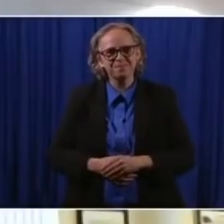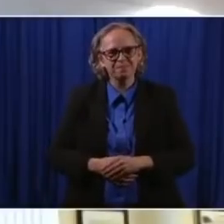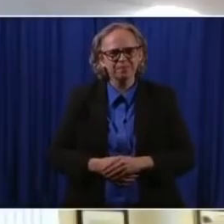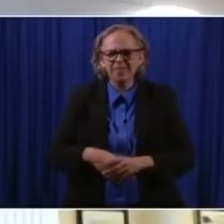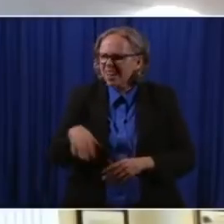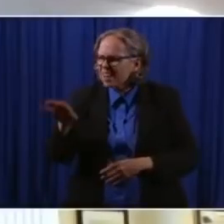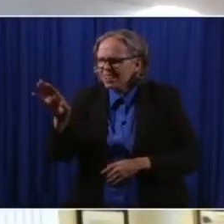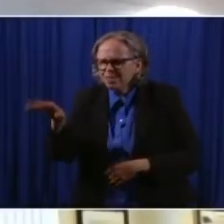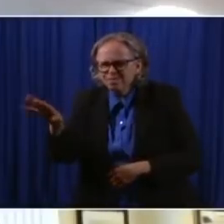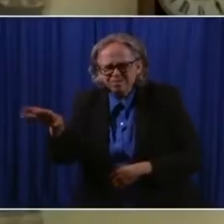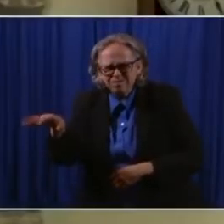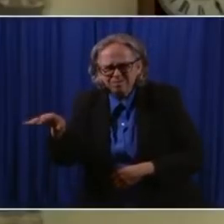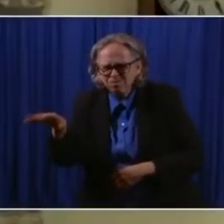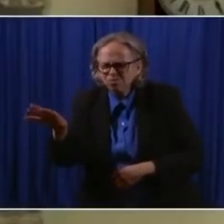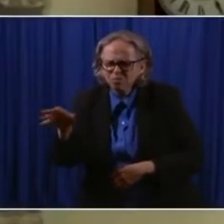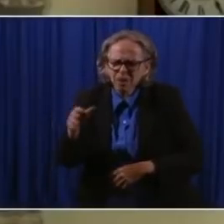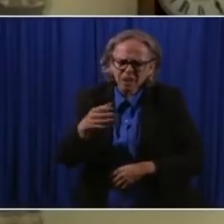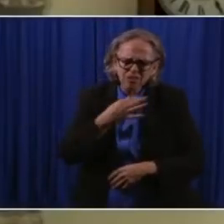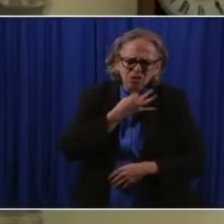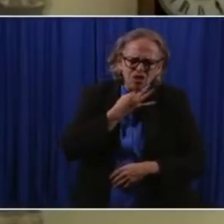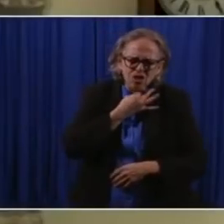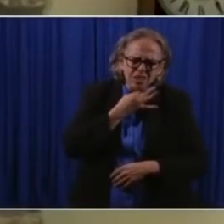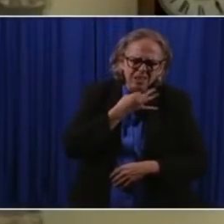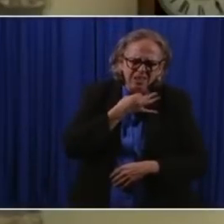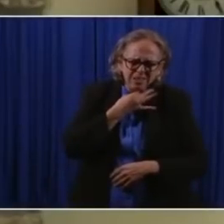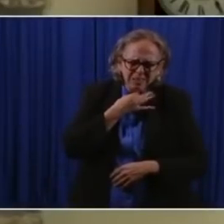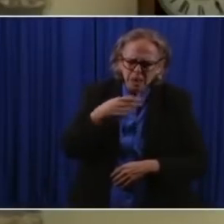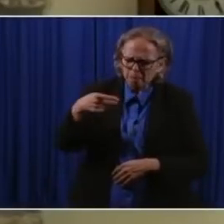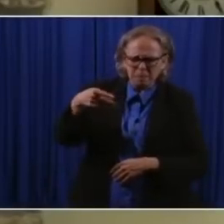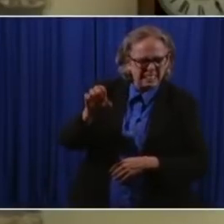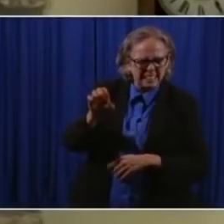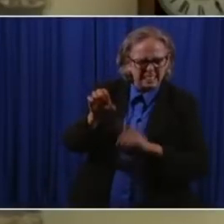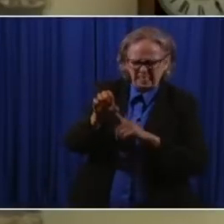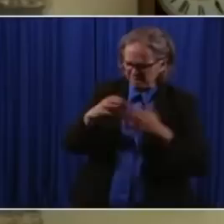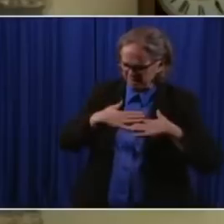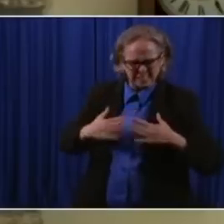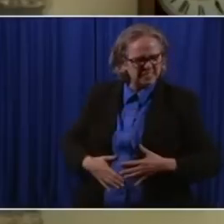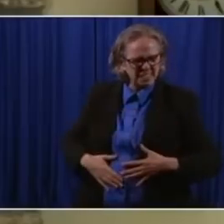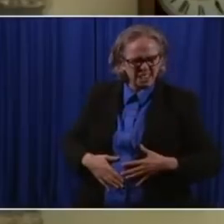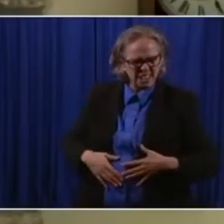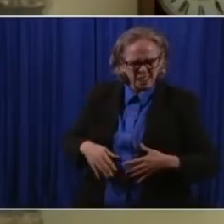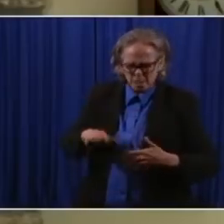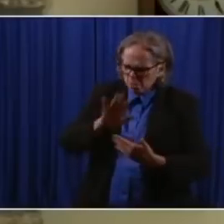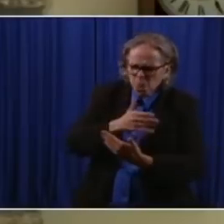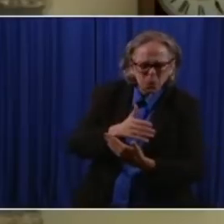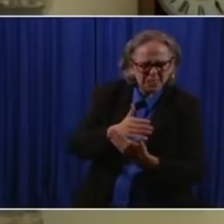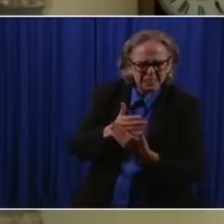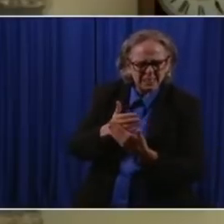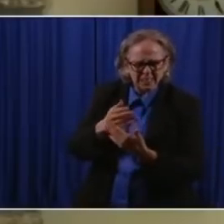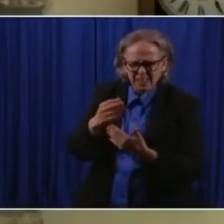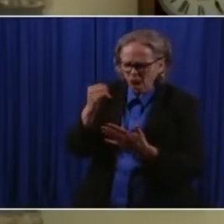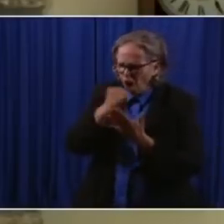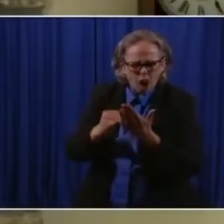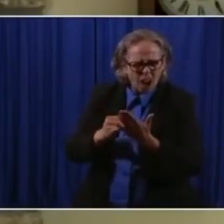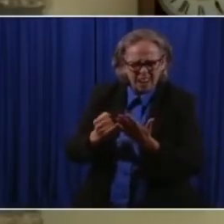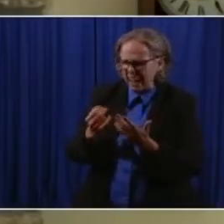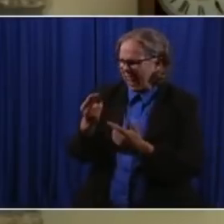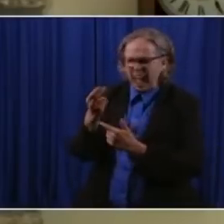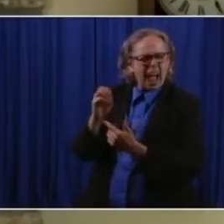talked about physical activity, you talked about music, maybe art. How does that